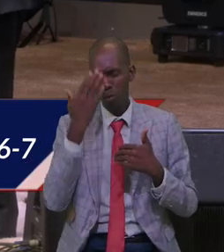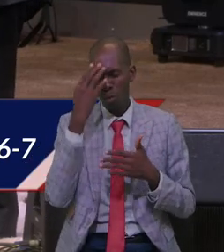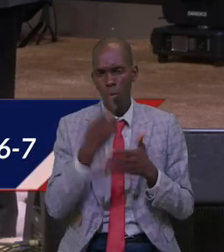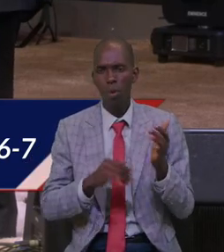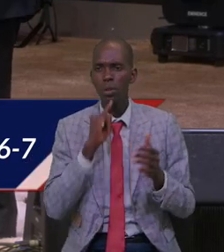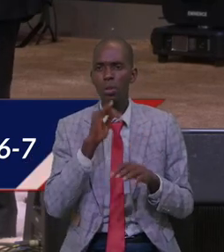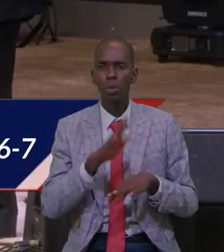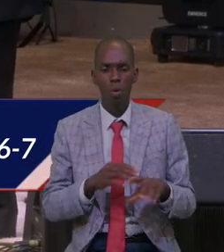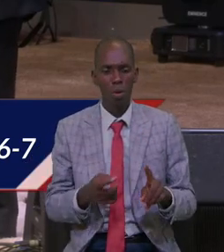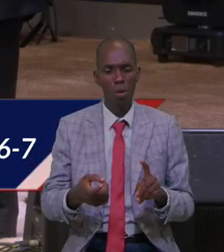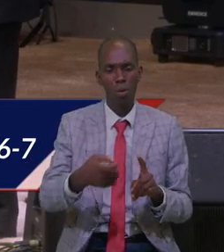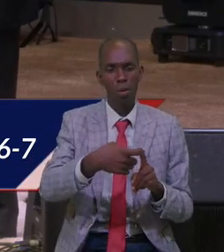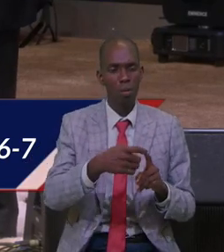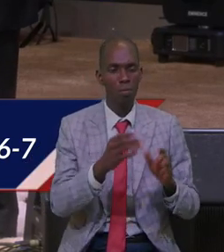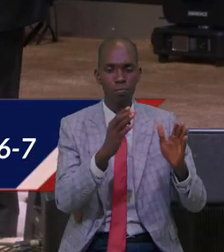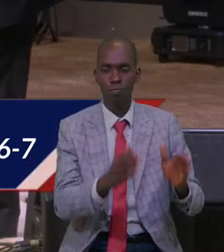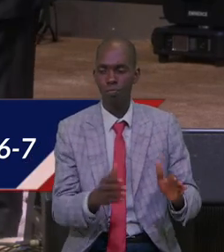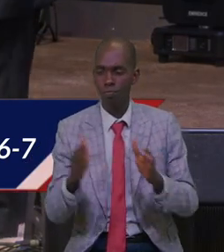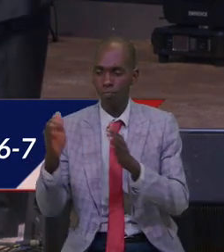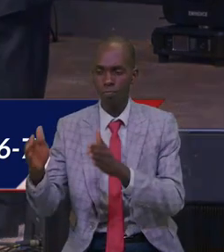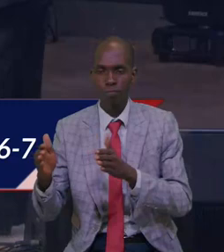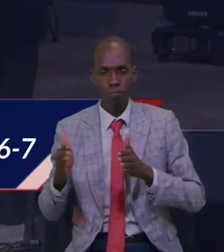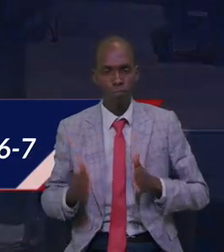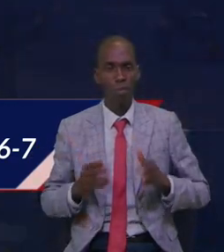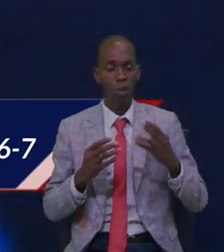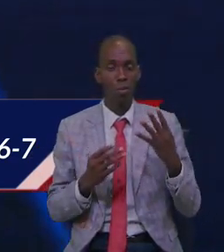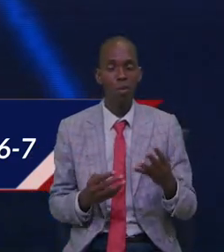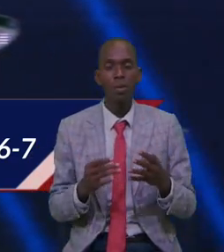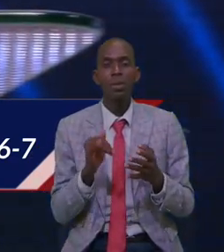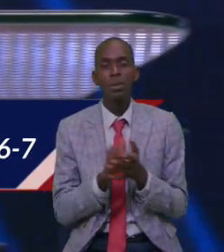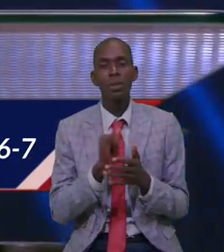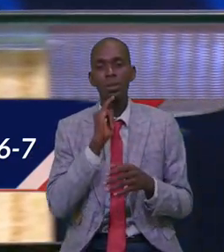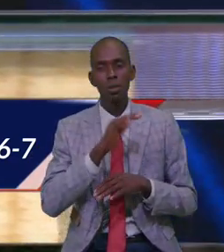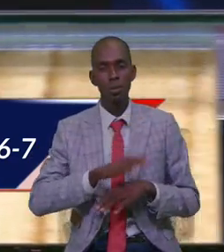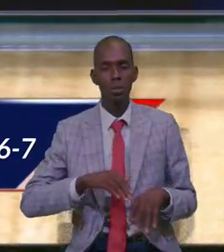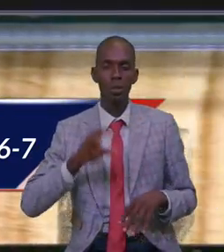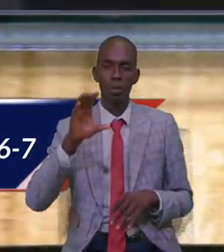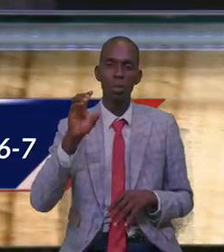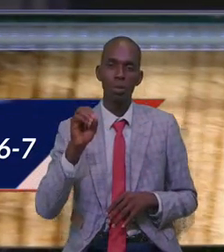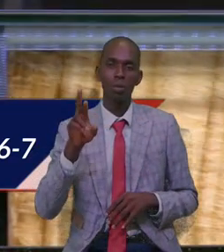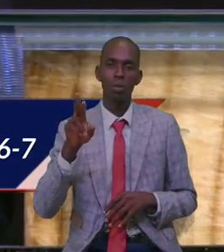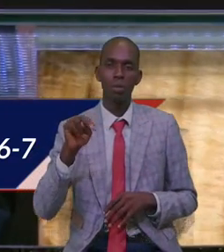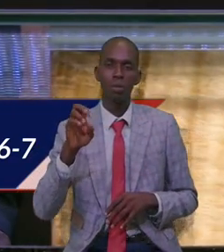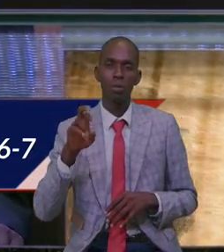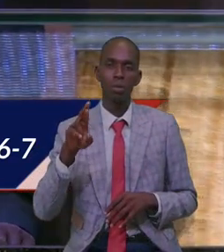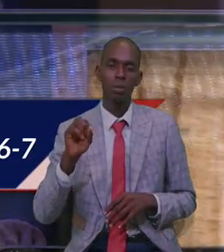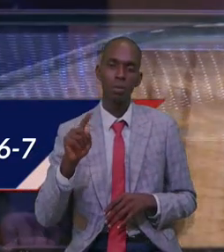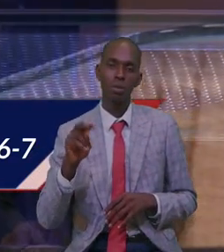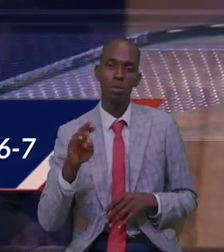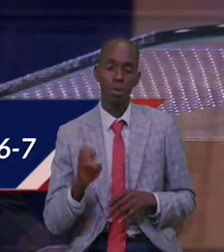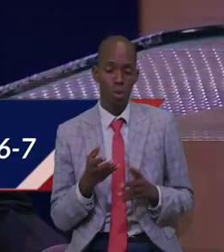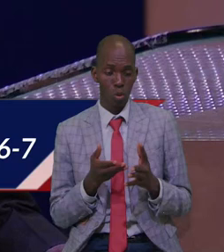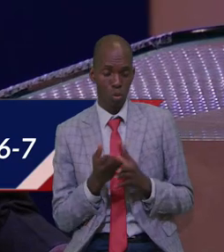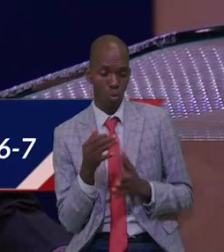actually in their own system, in the Jewish land. It's through that cornerstone you will